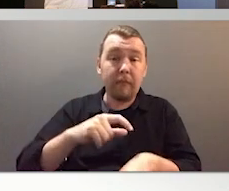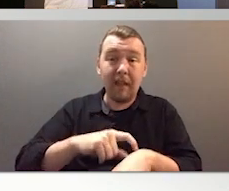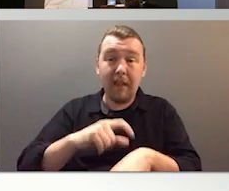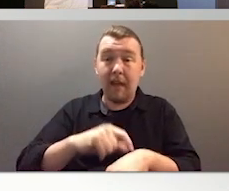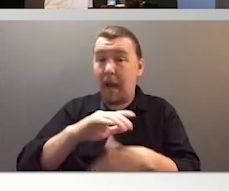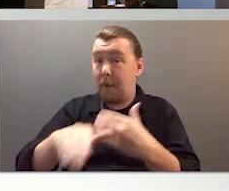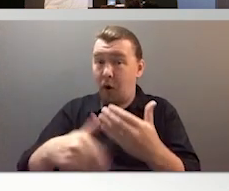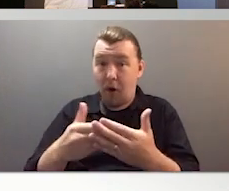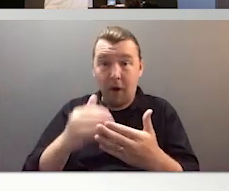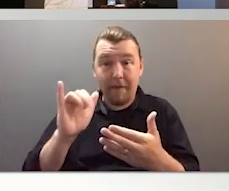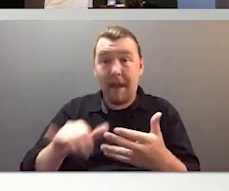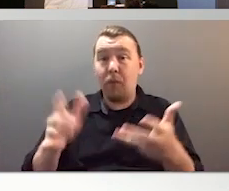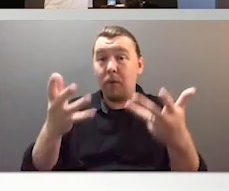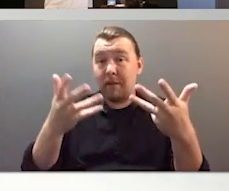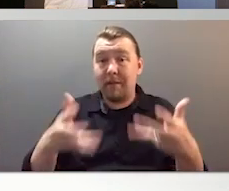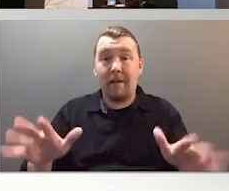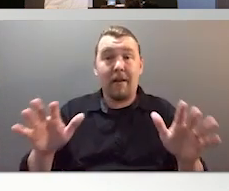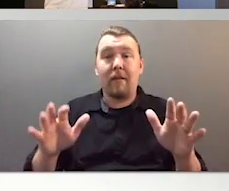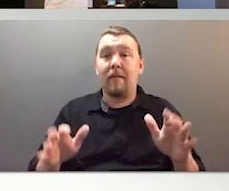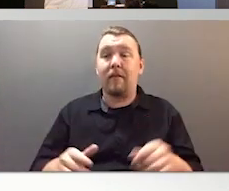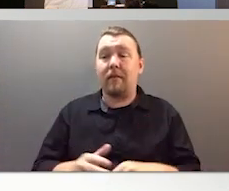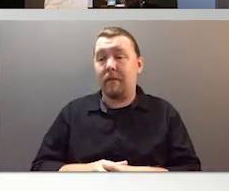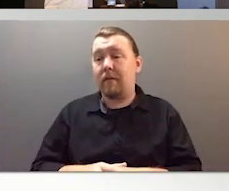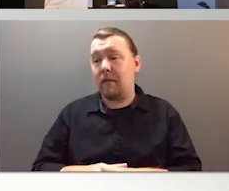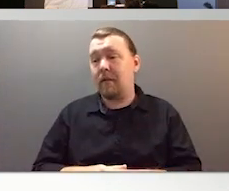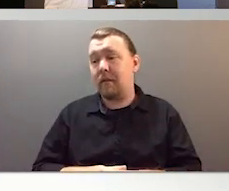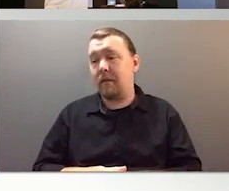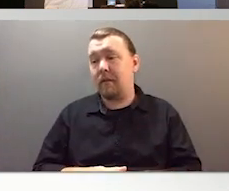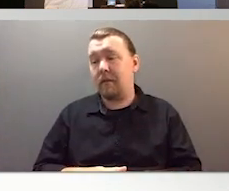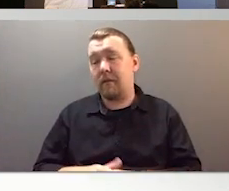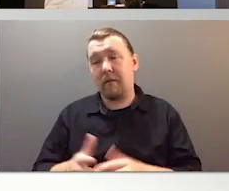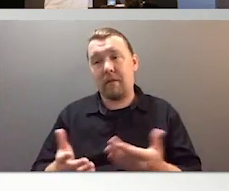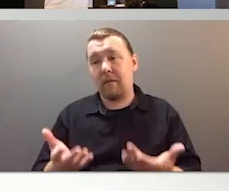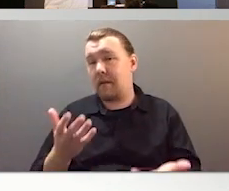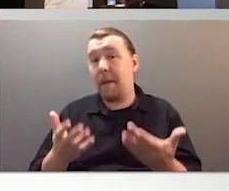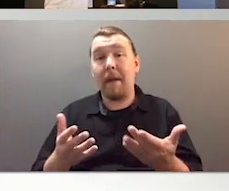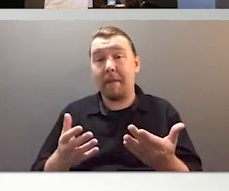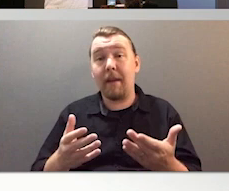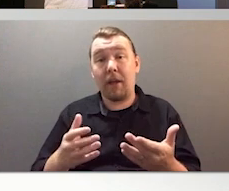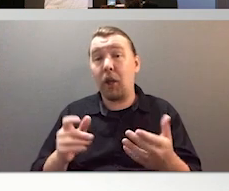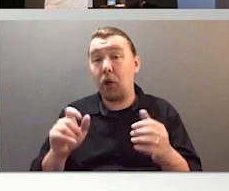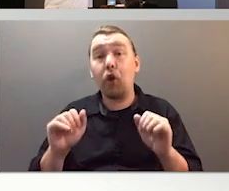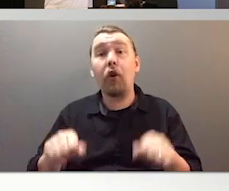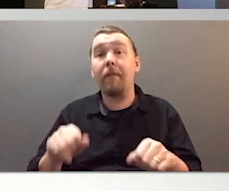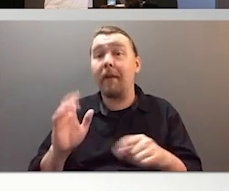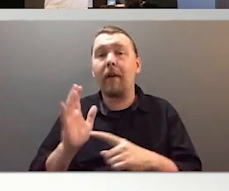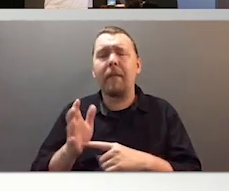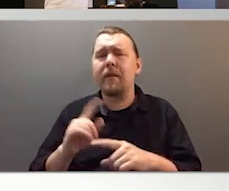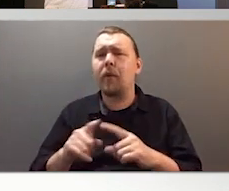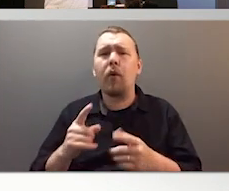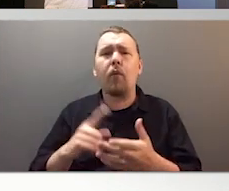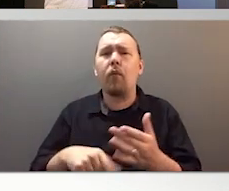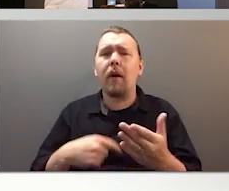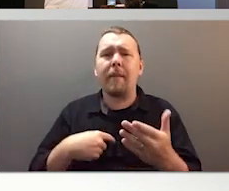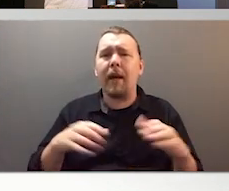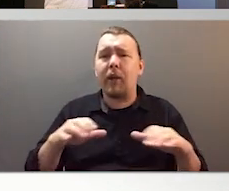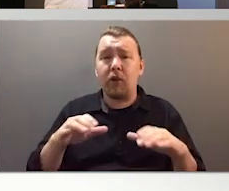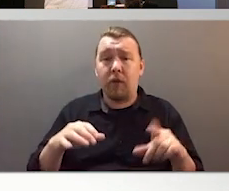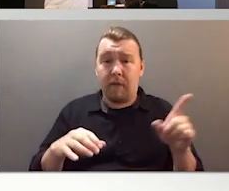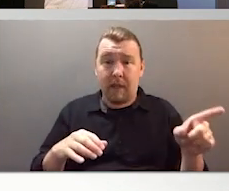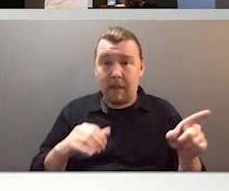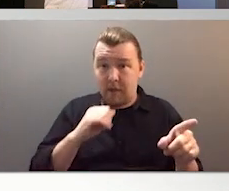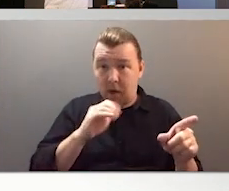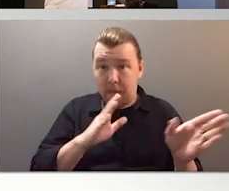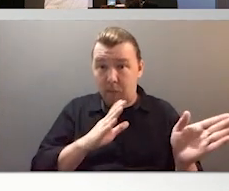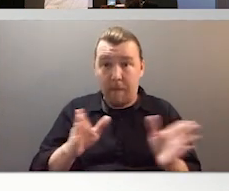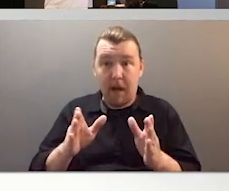him off if he's not prepared for what I'm asking. which is kind of my beef